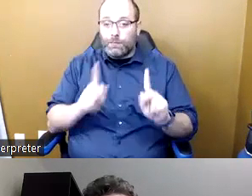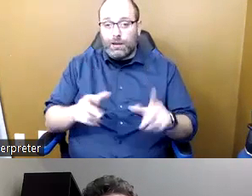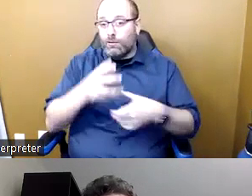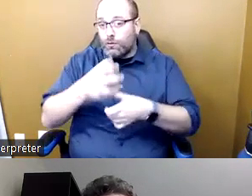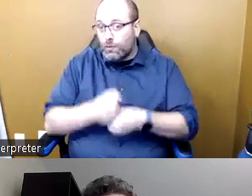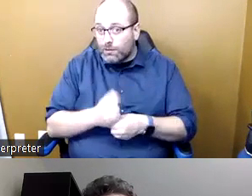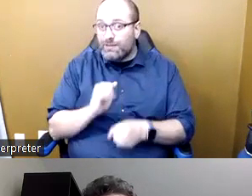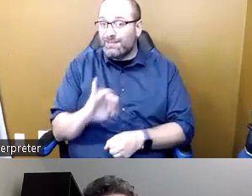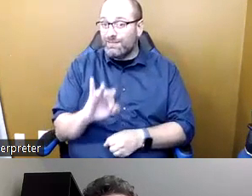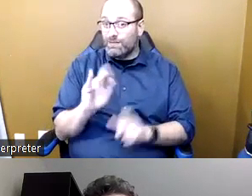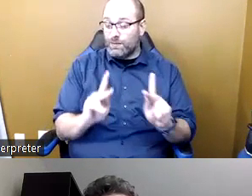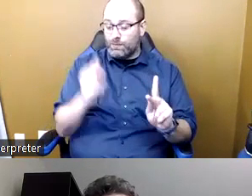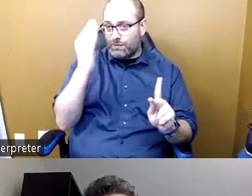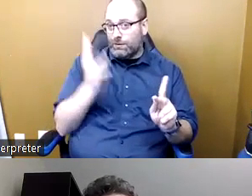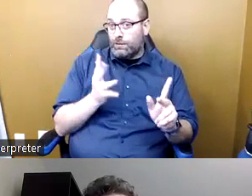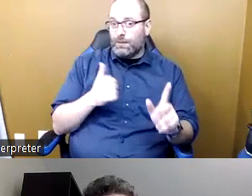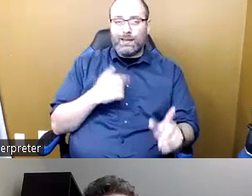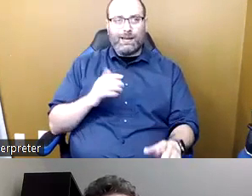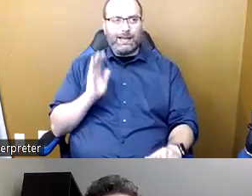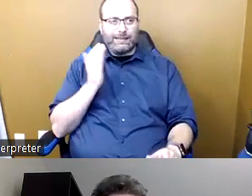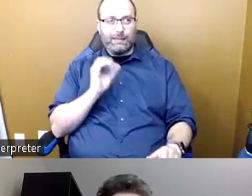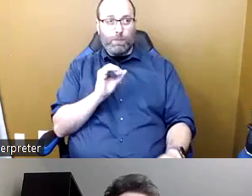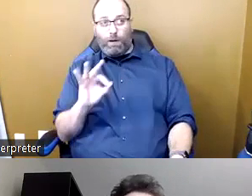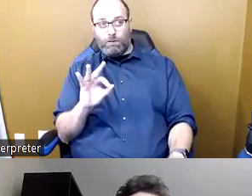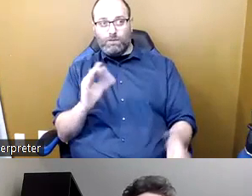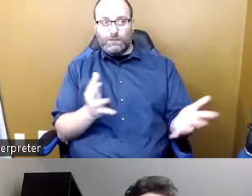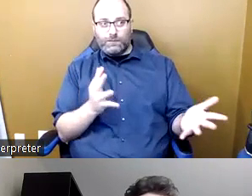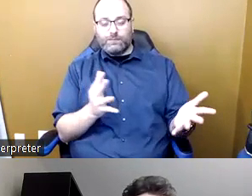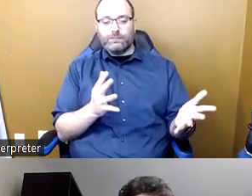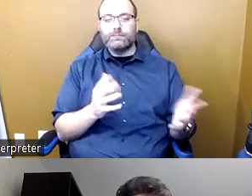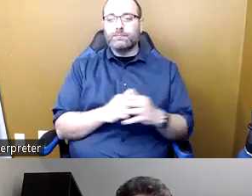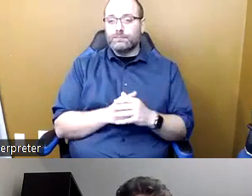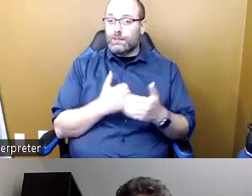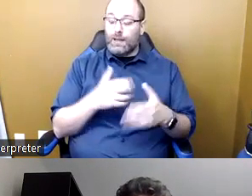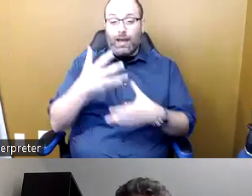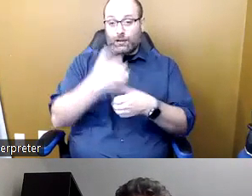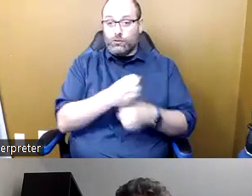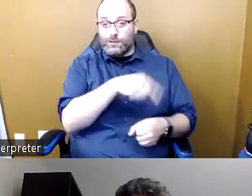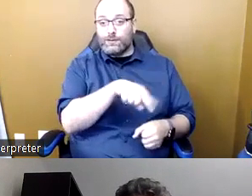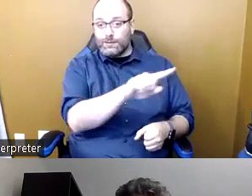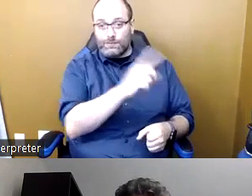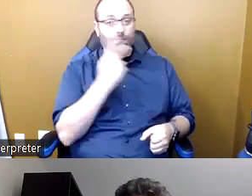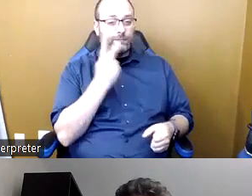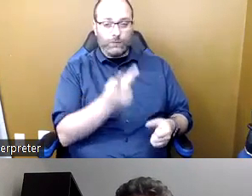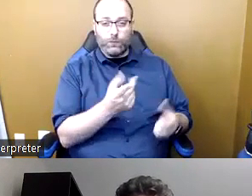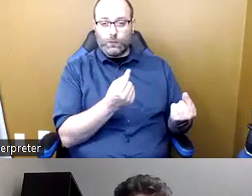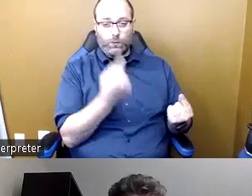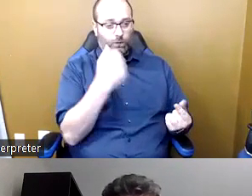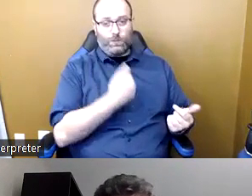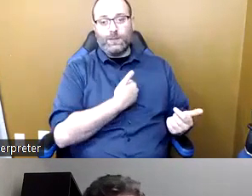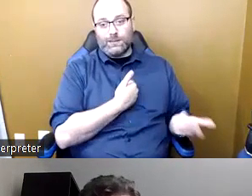telling me that I seem off or something like that, I trust them and I see what I can do for myself.